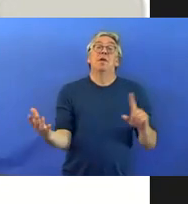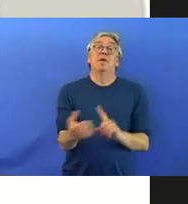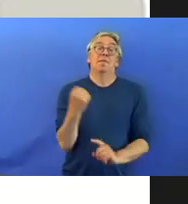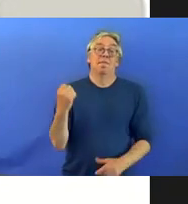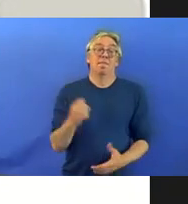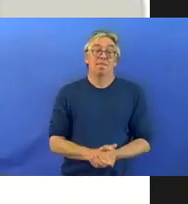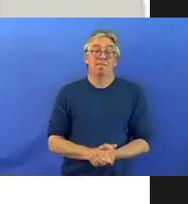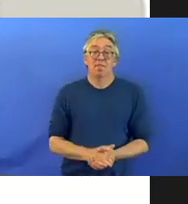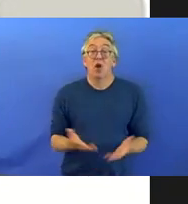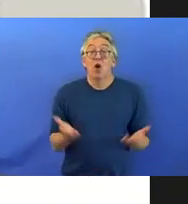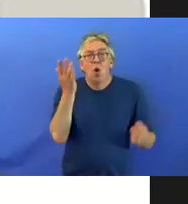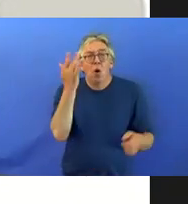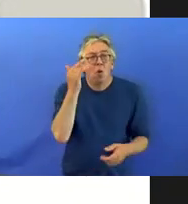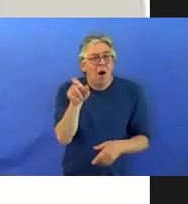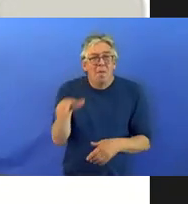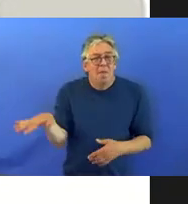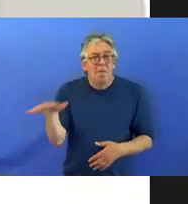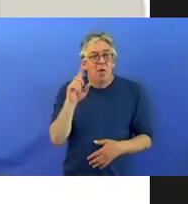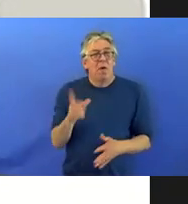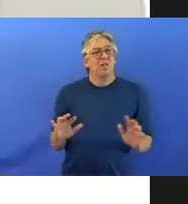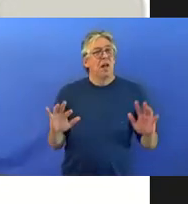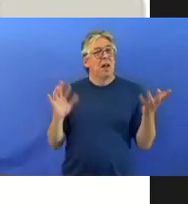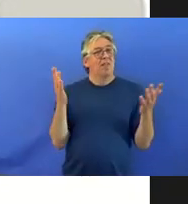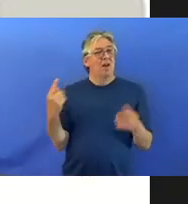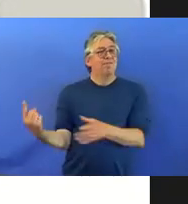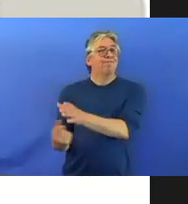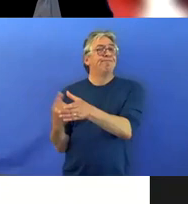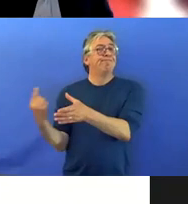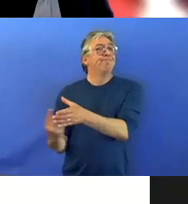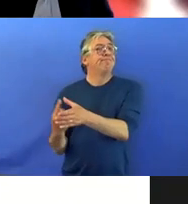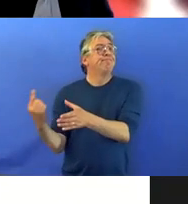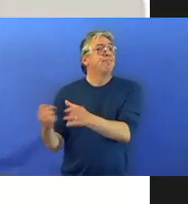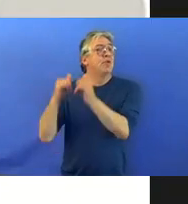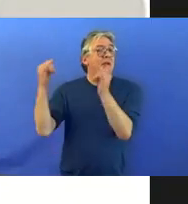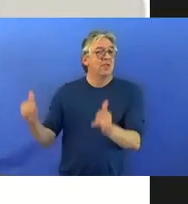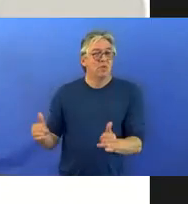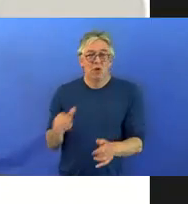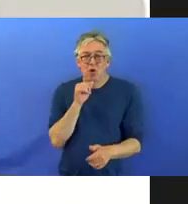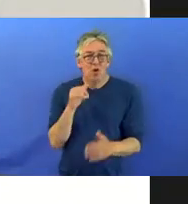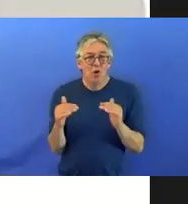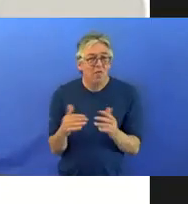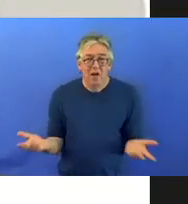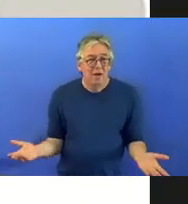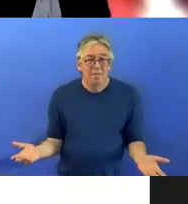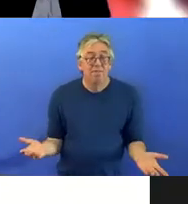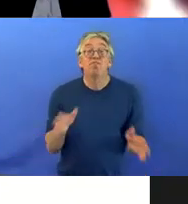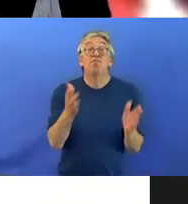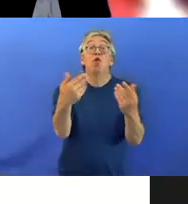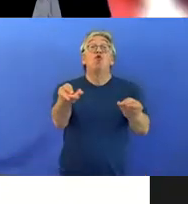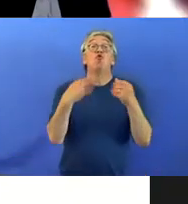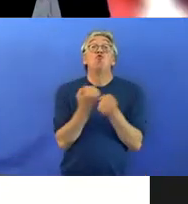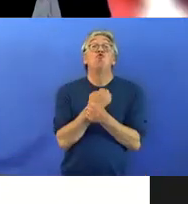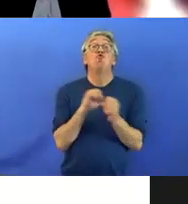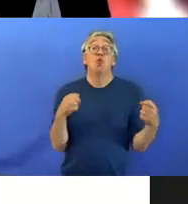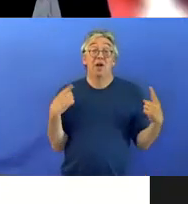life in a lonely, isolated place? It's so unfair. Free our people. Thank you for